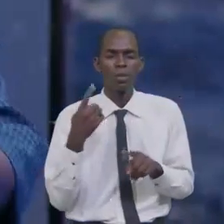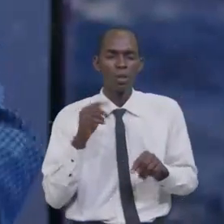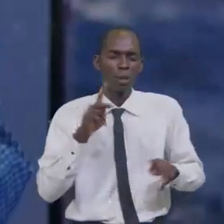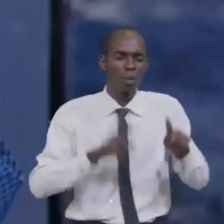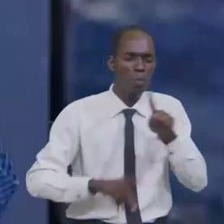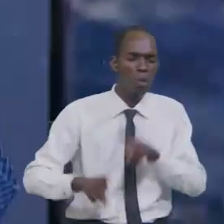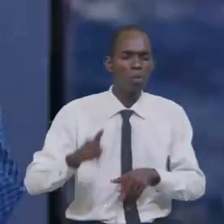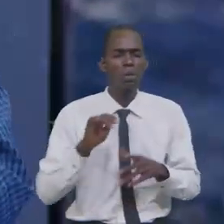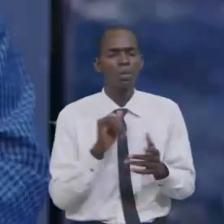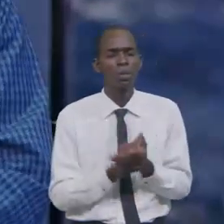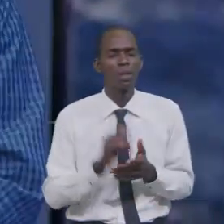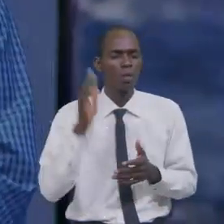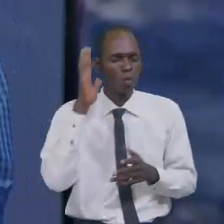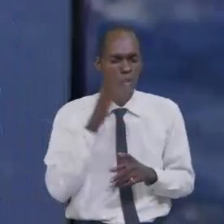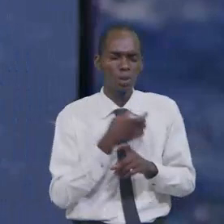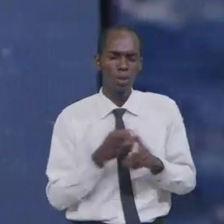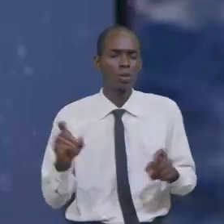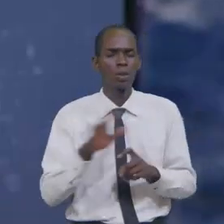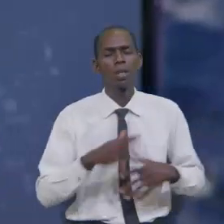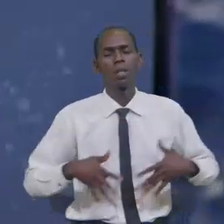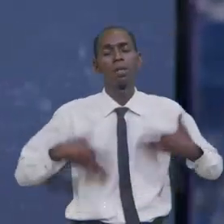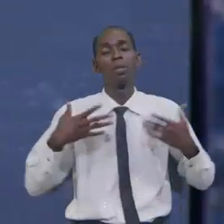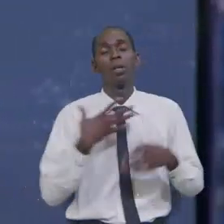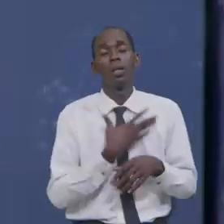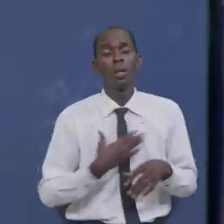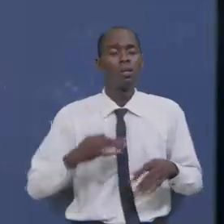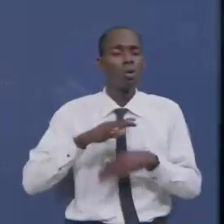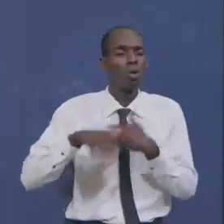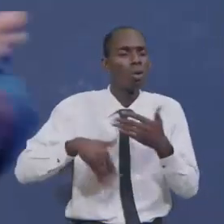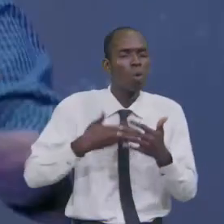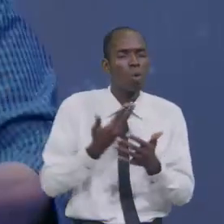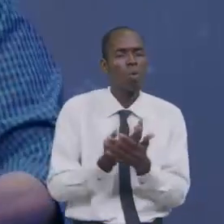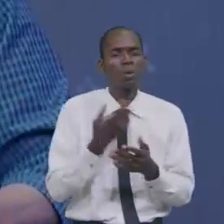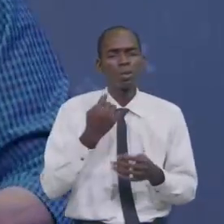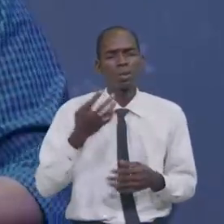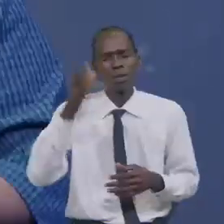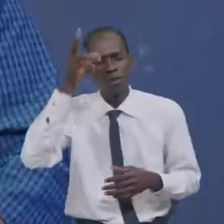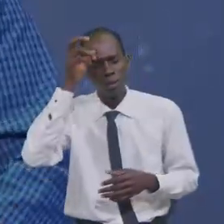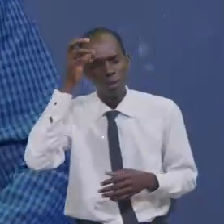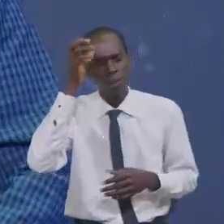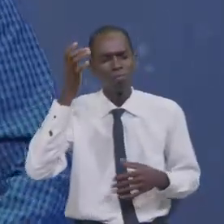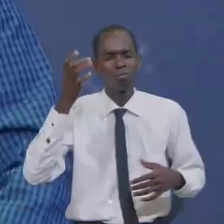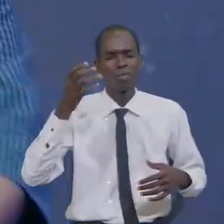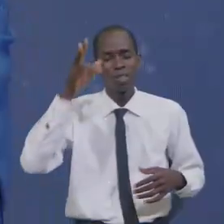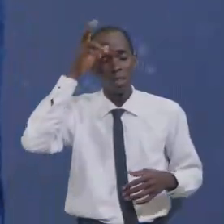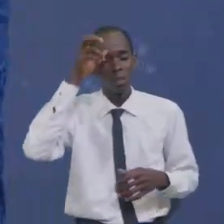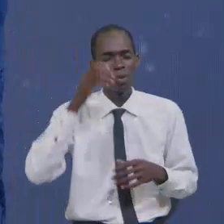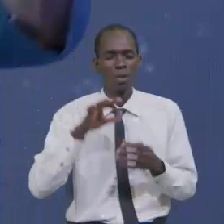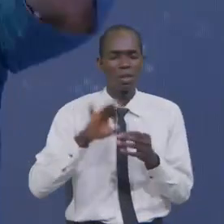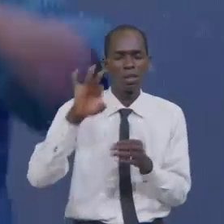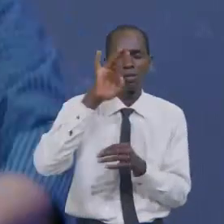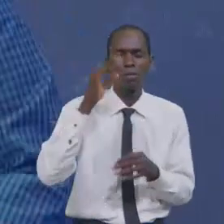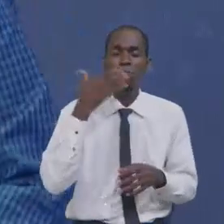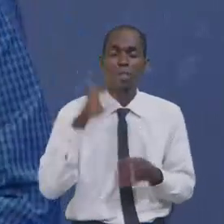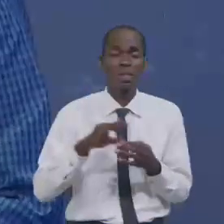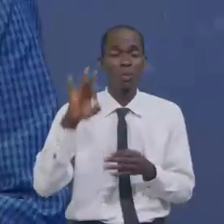want to injure their lives. And all those demons and evil spirits, I command you, come